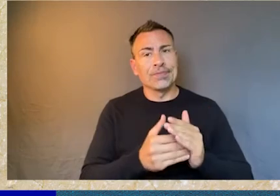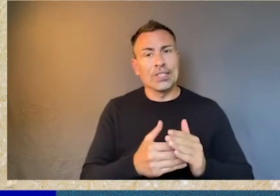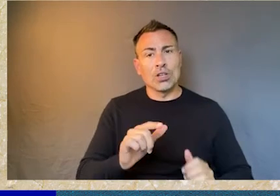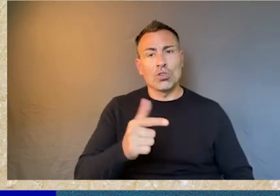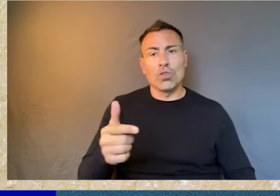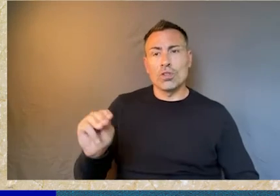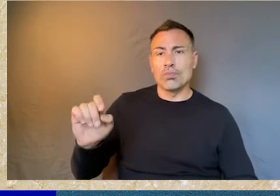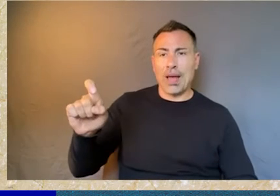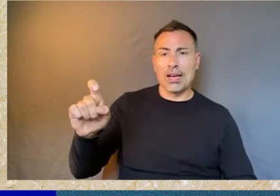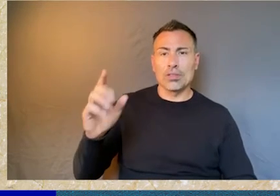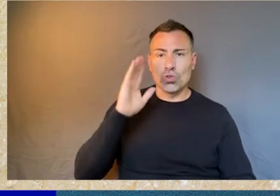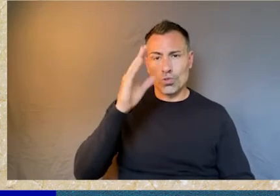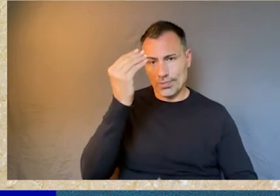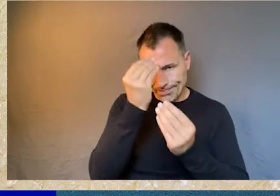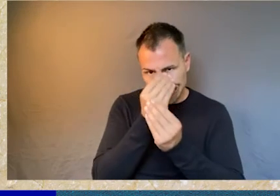for more information.